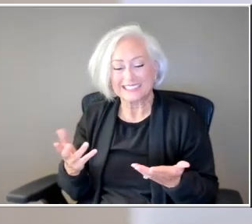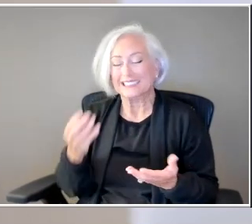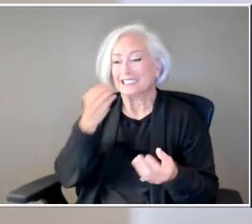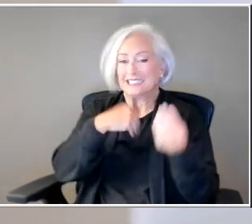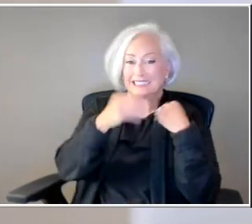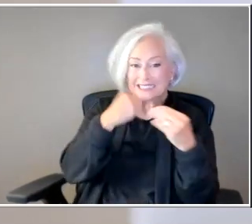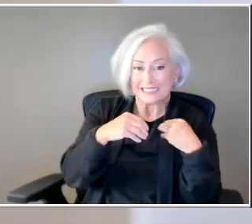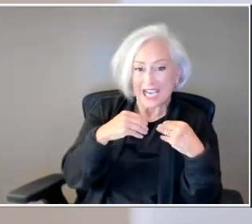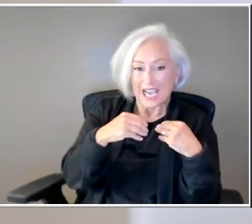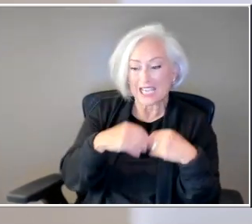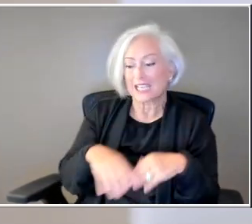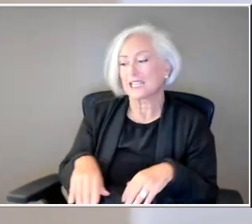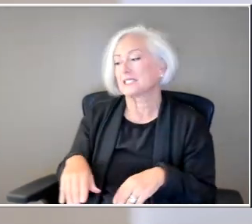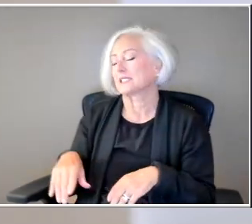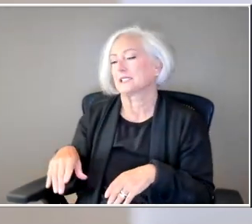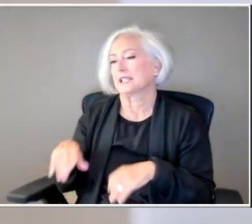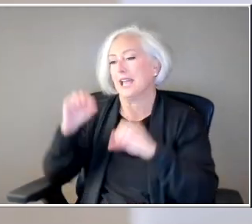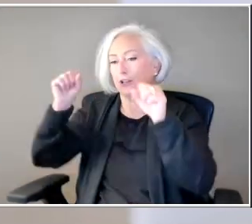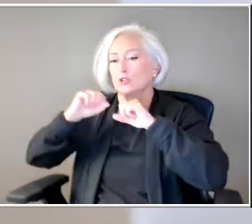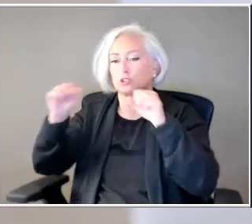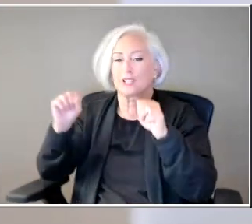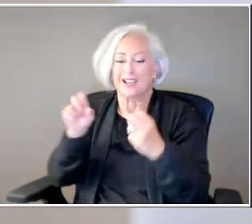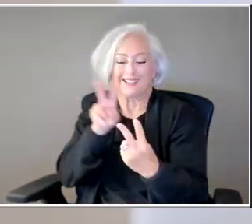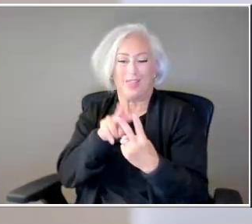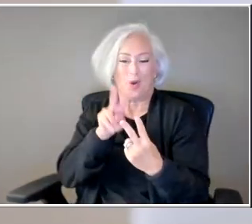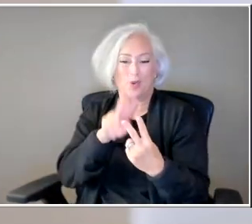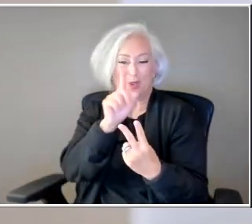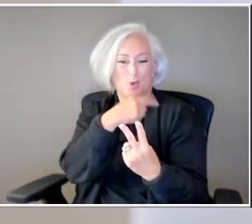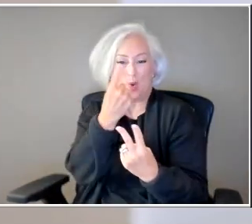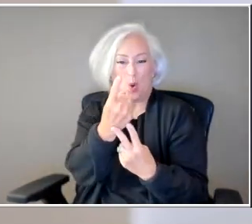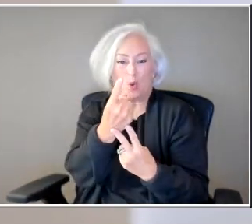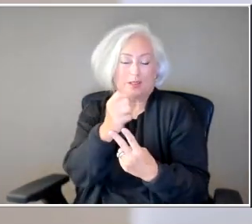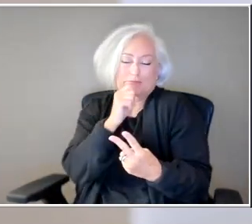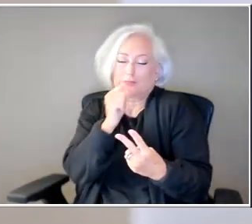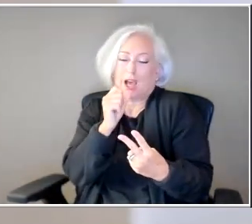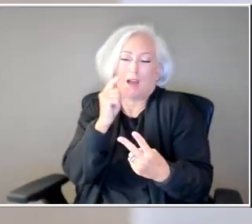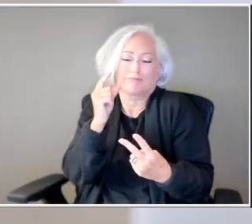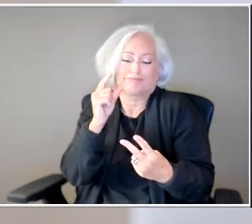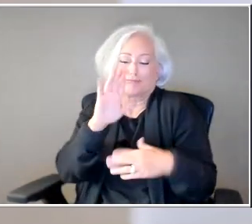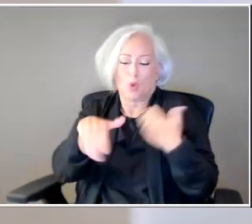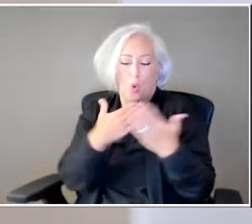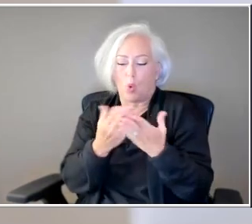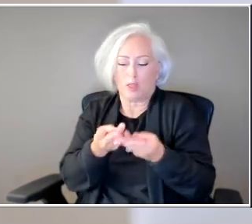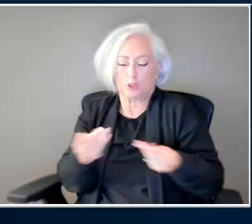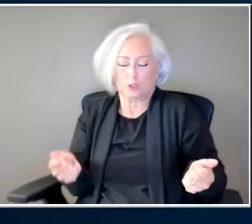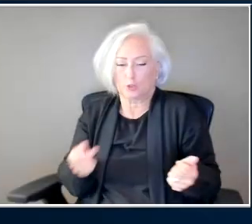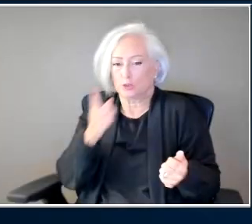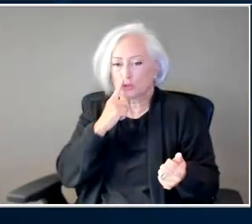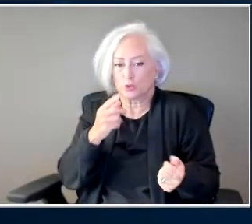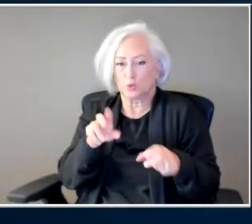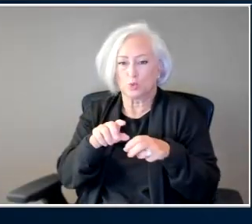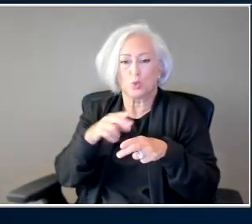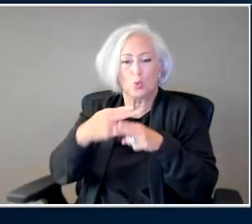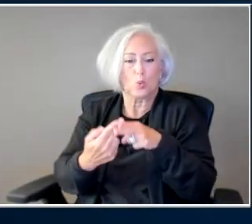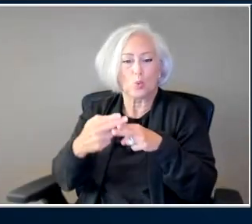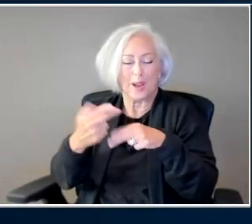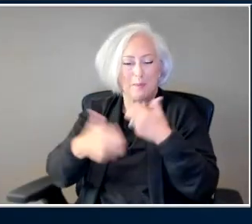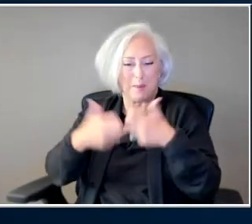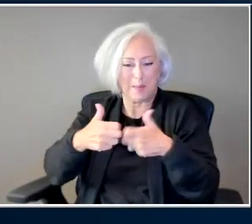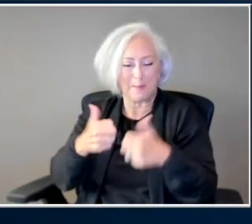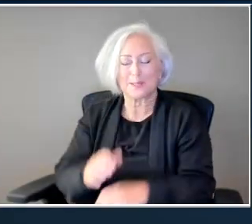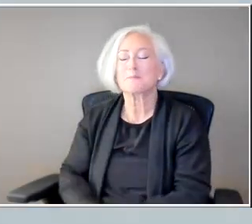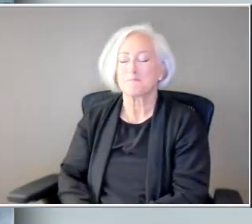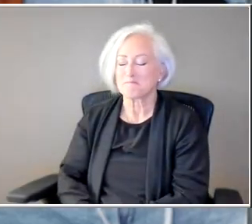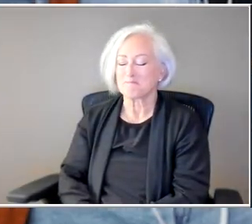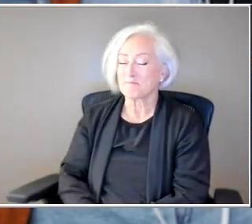exercise is so clearly not the solution to weight problems or eating problems. All right, be sure to ask your